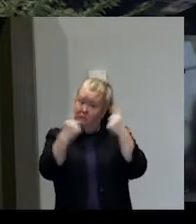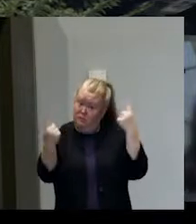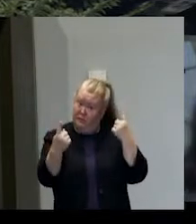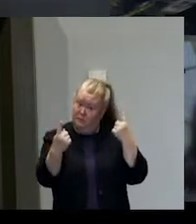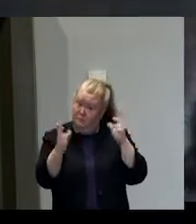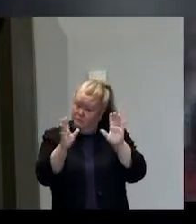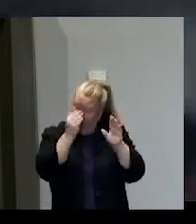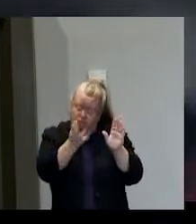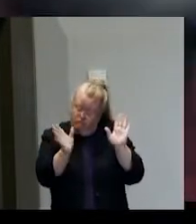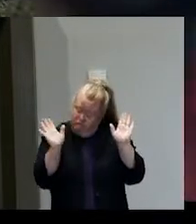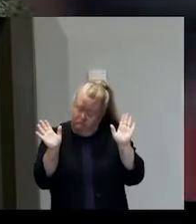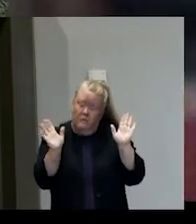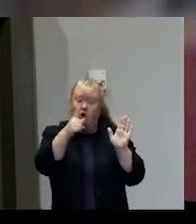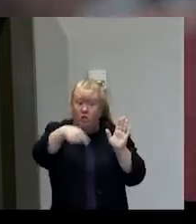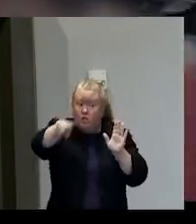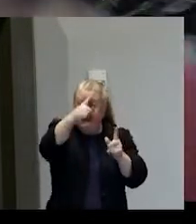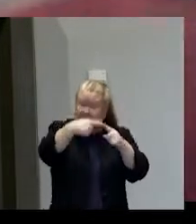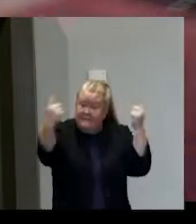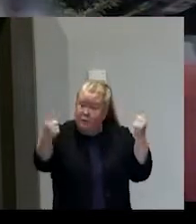this,